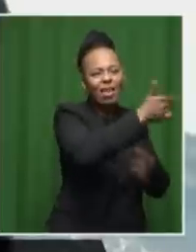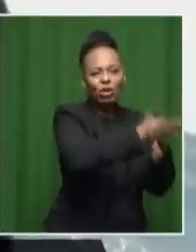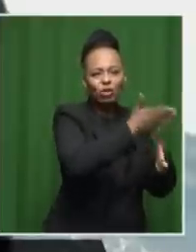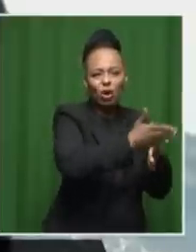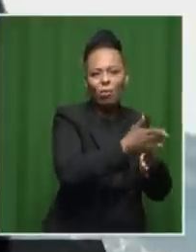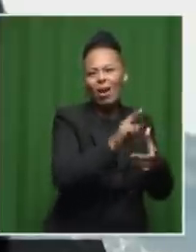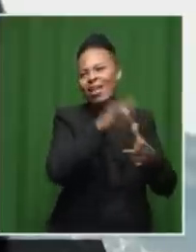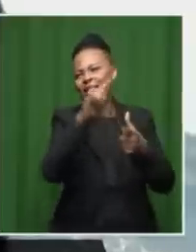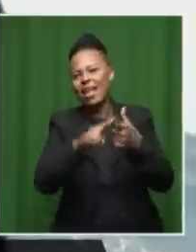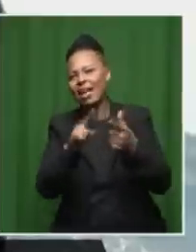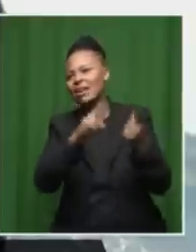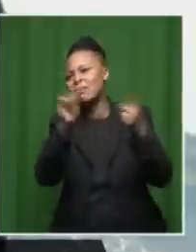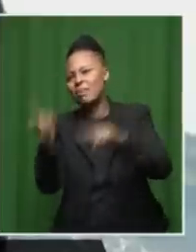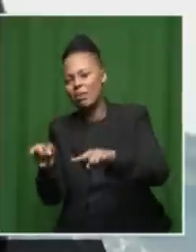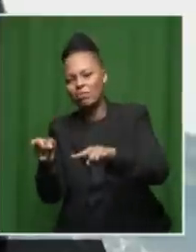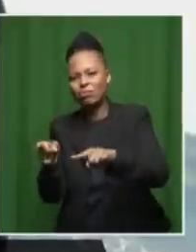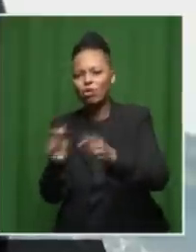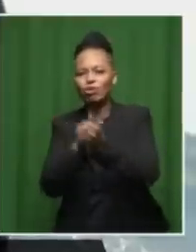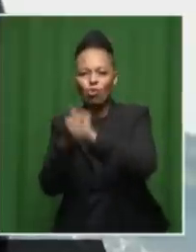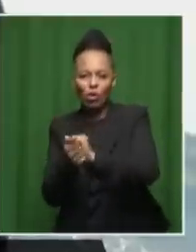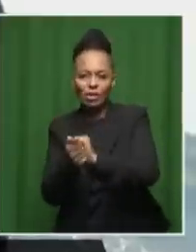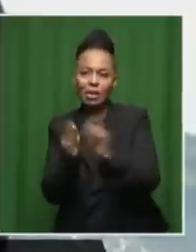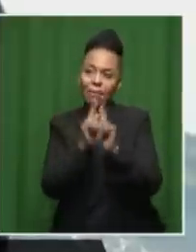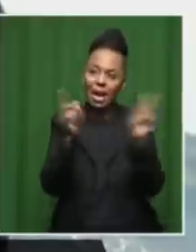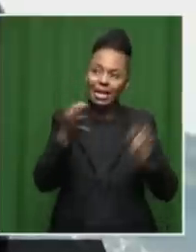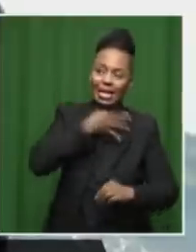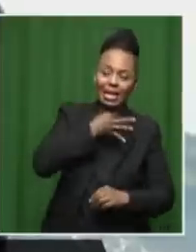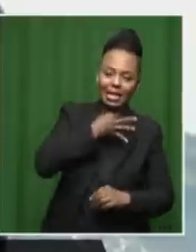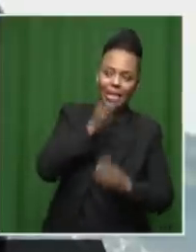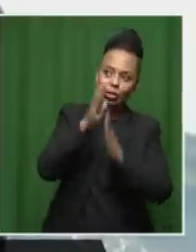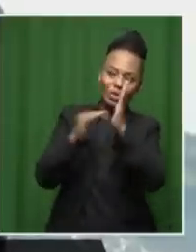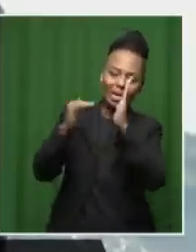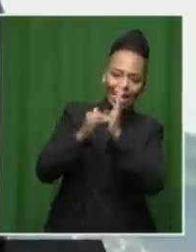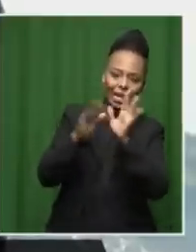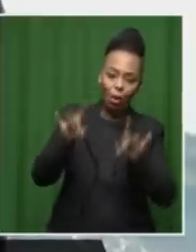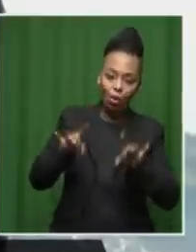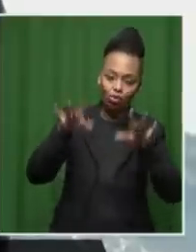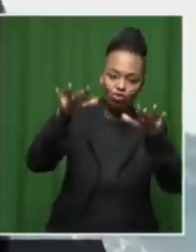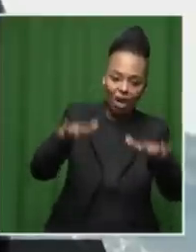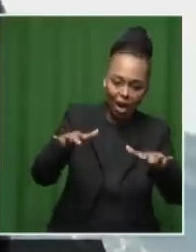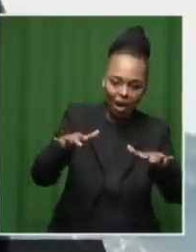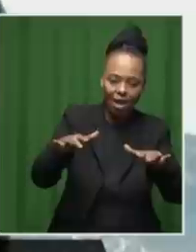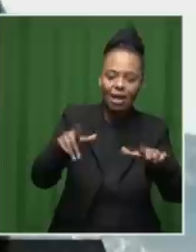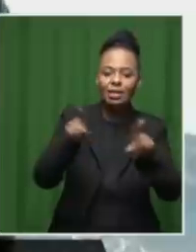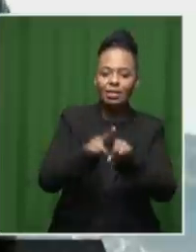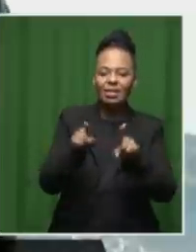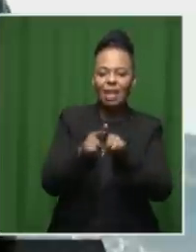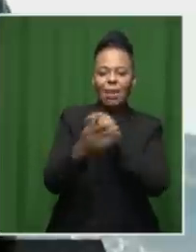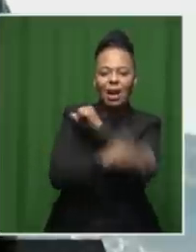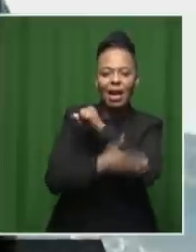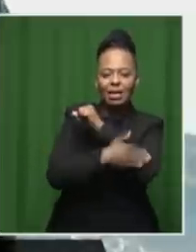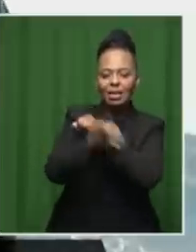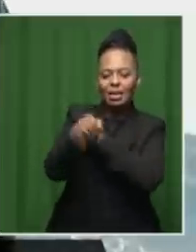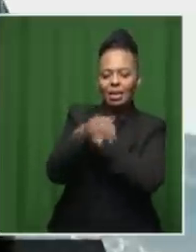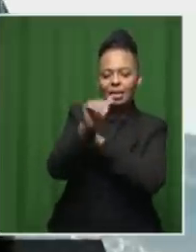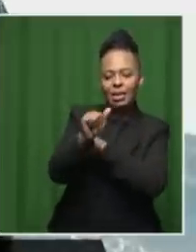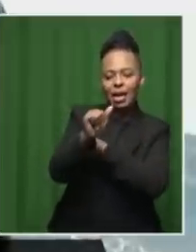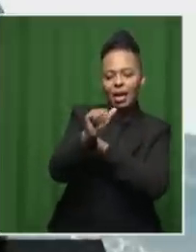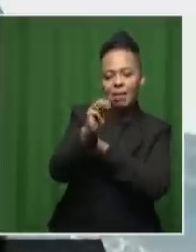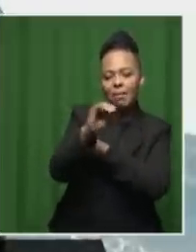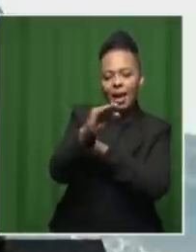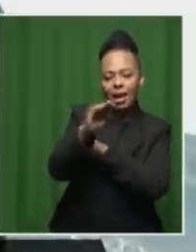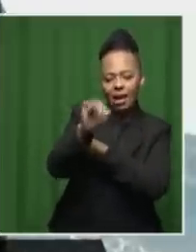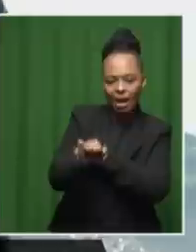sport. Like you've seen with England, New Zealand and Australia and Jamaica, because half of the Jamaican team plays over in